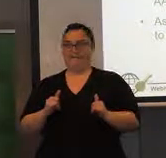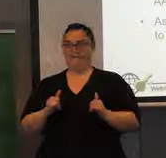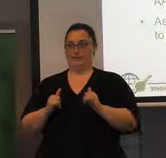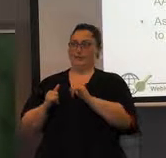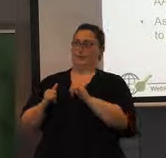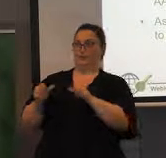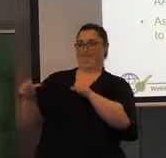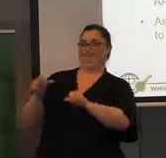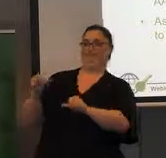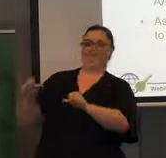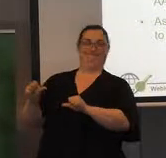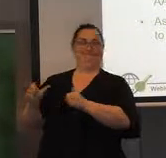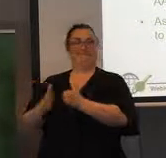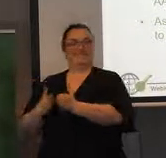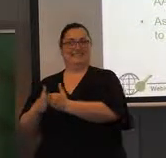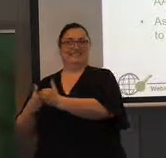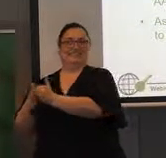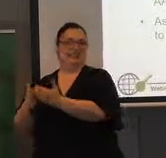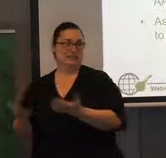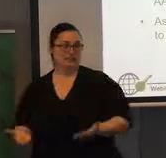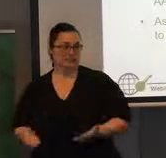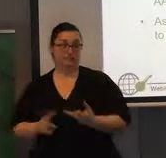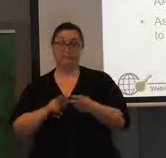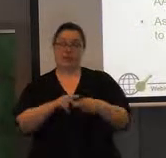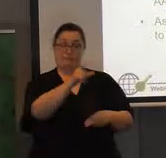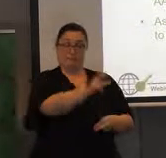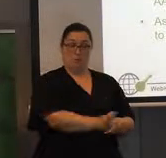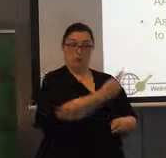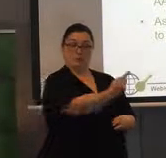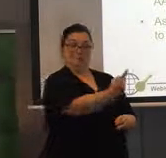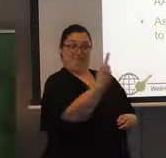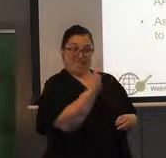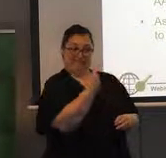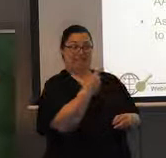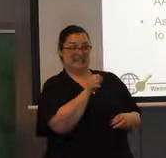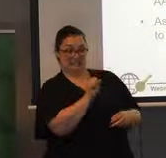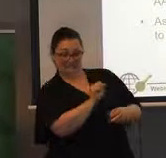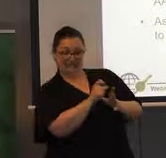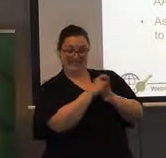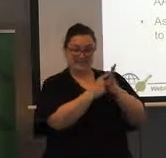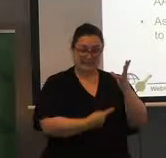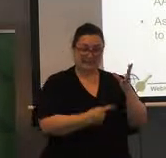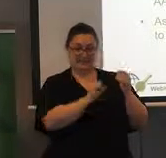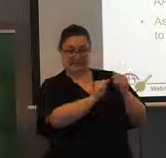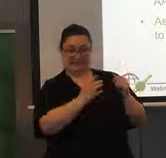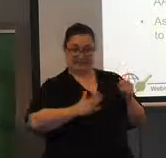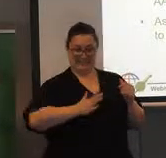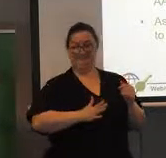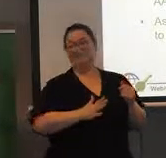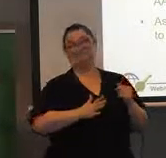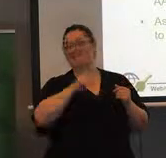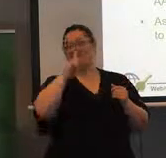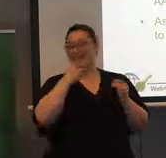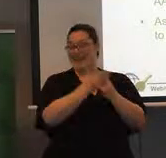I've done to fix it is going to be okay. So if somebody comes to you and says, this doesn't work for me with my particular assistive technology